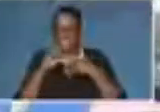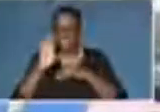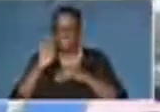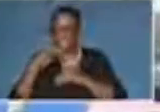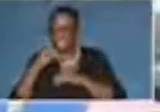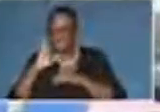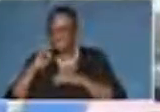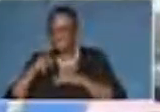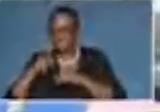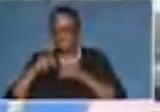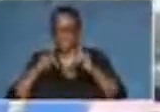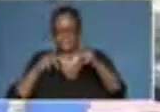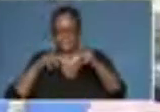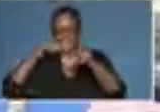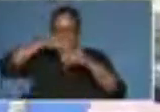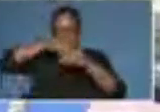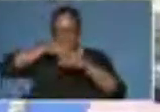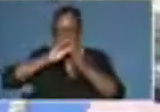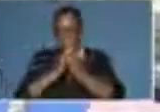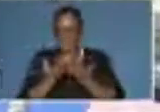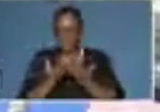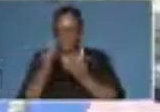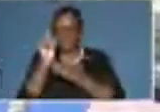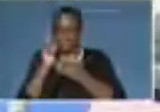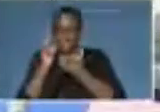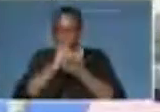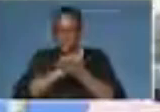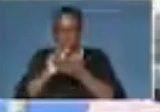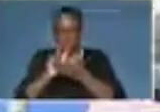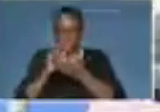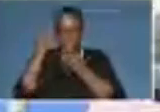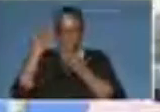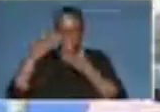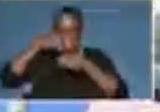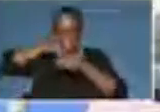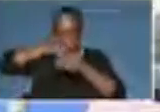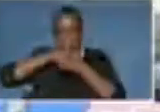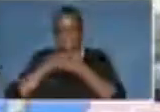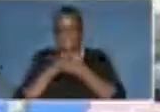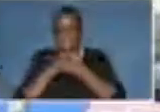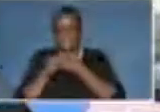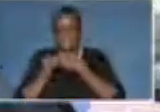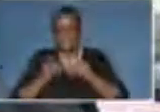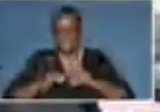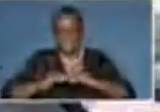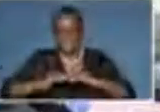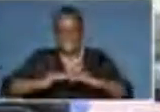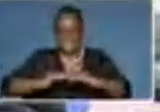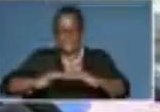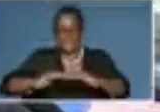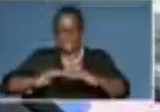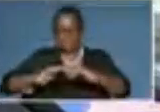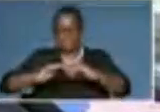book, a microchip that all the information is stored, so when you go to the airport, the information at the